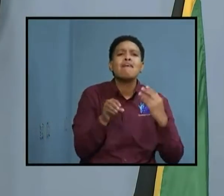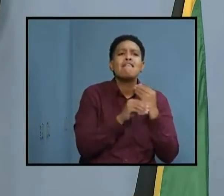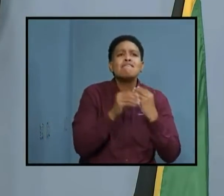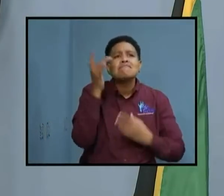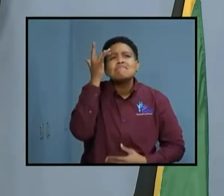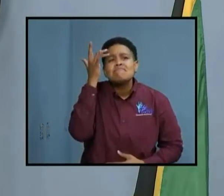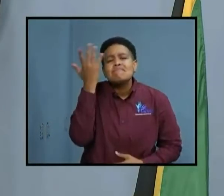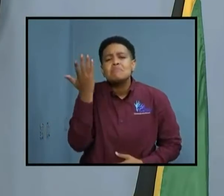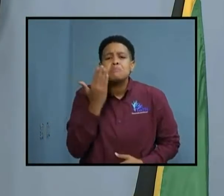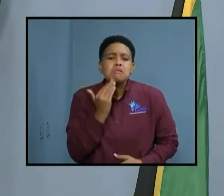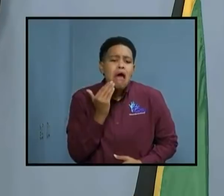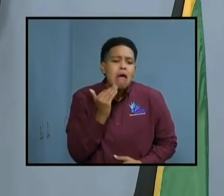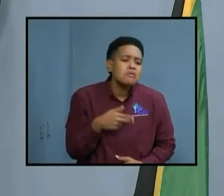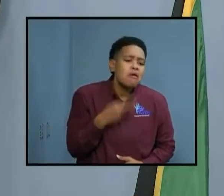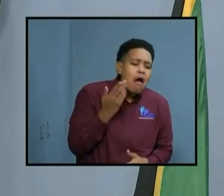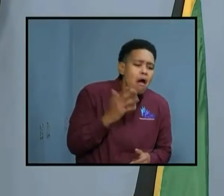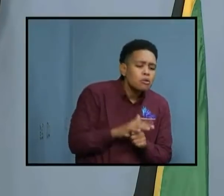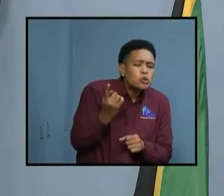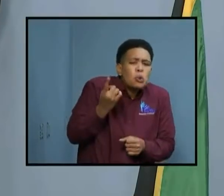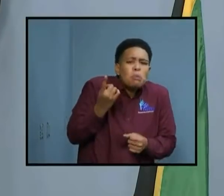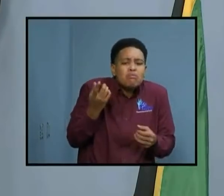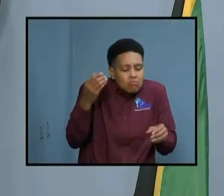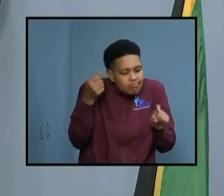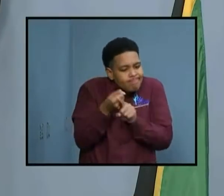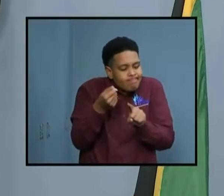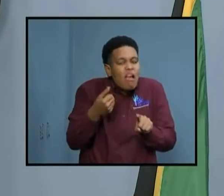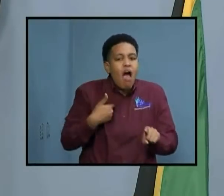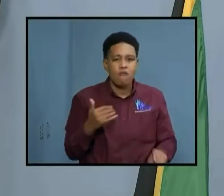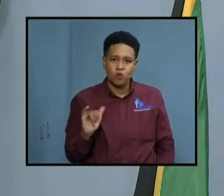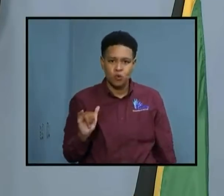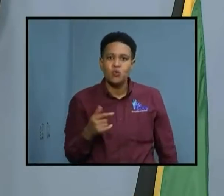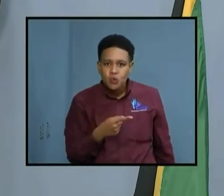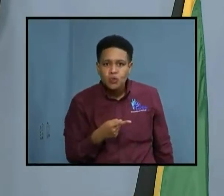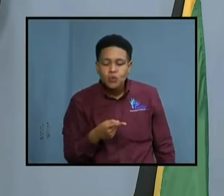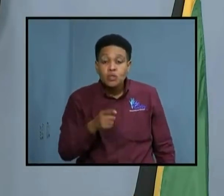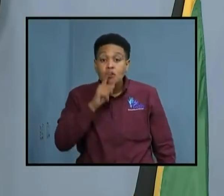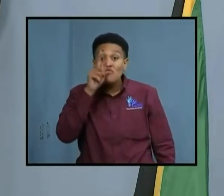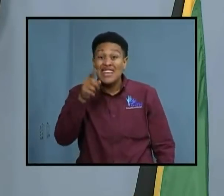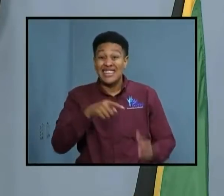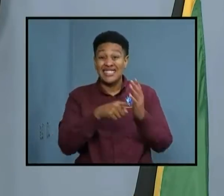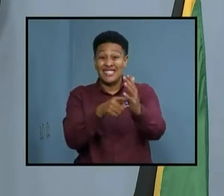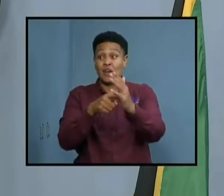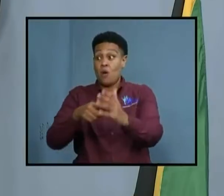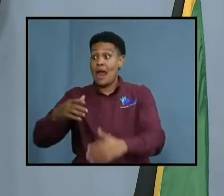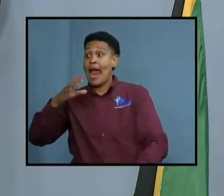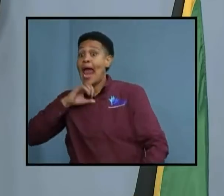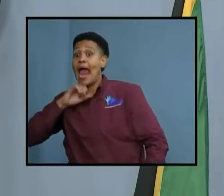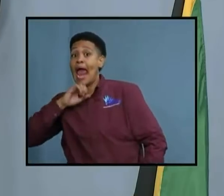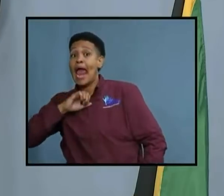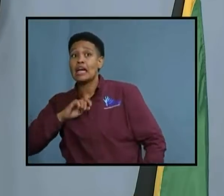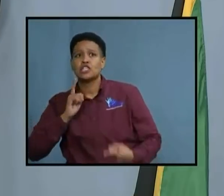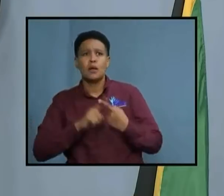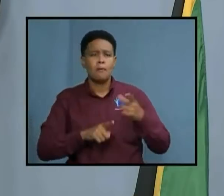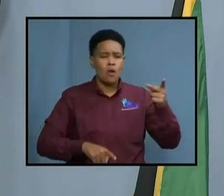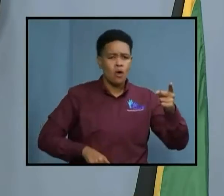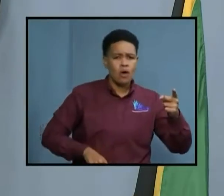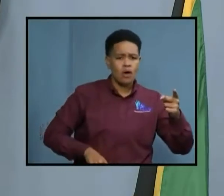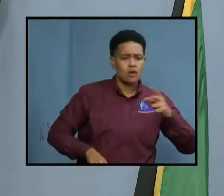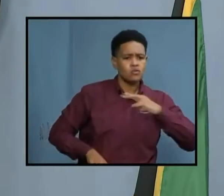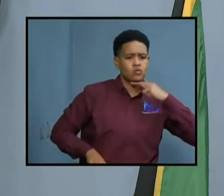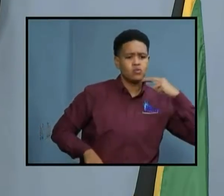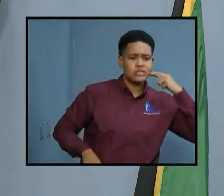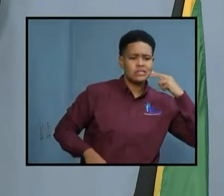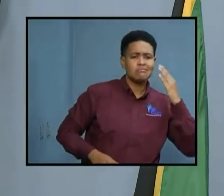or other risk factors. This highlights the impact of age and comorbidities on the risk of